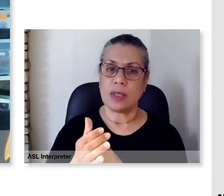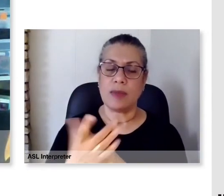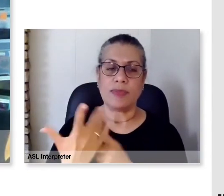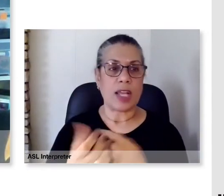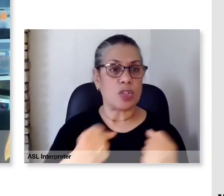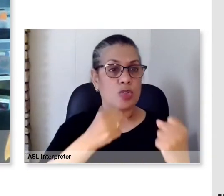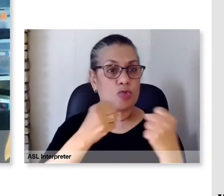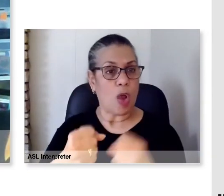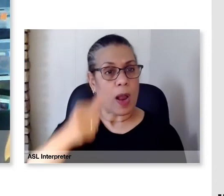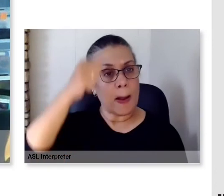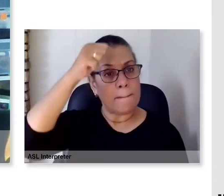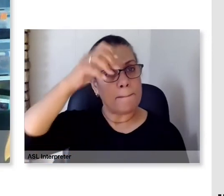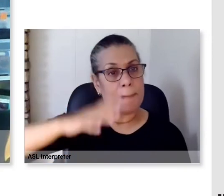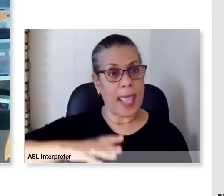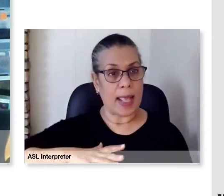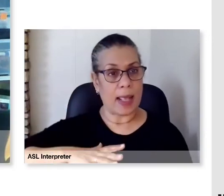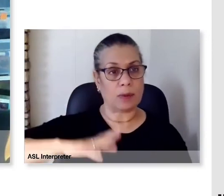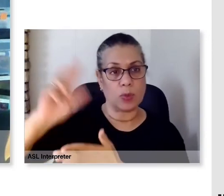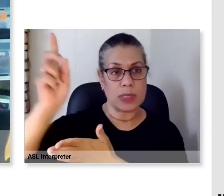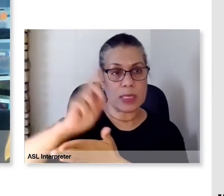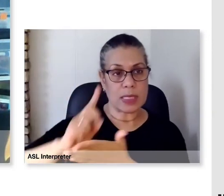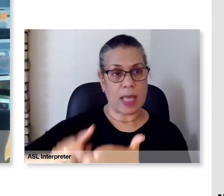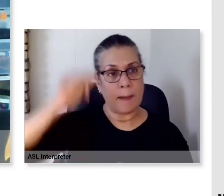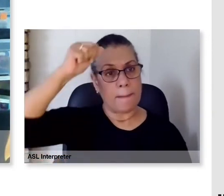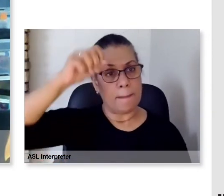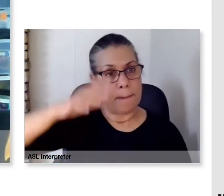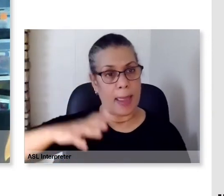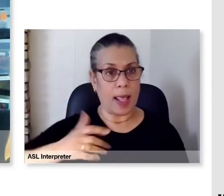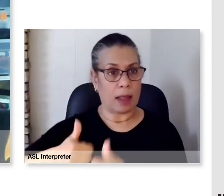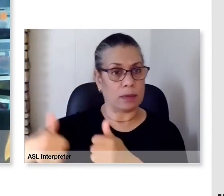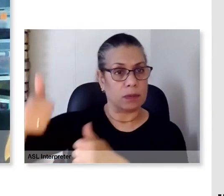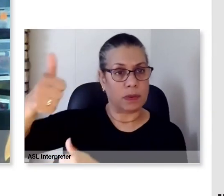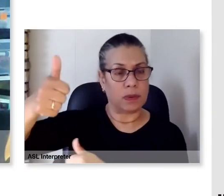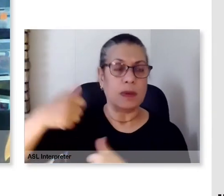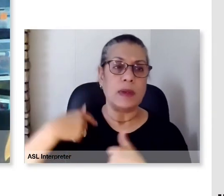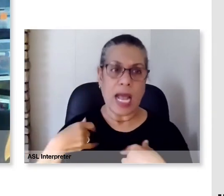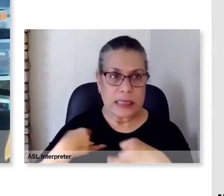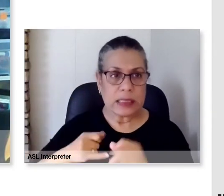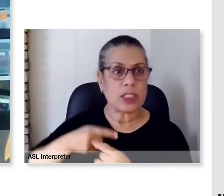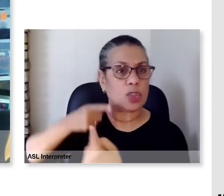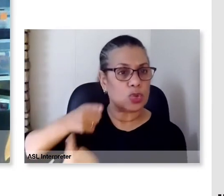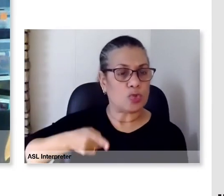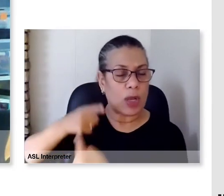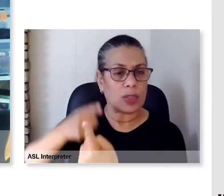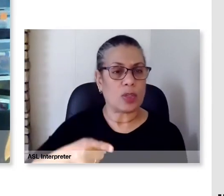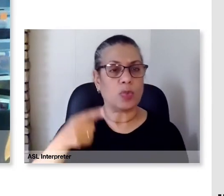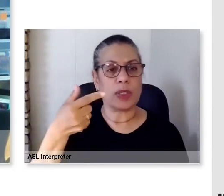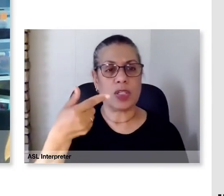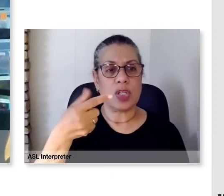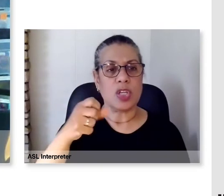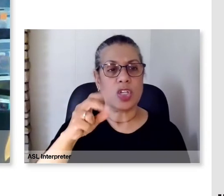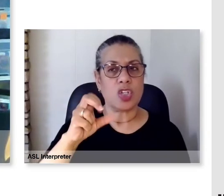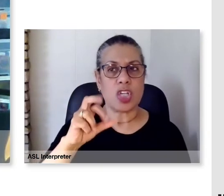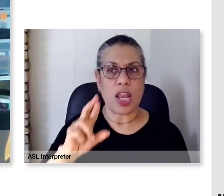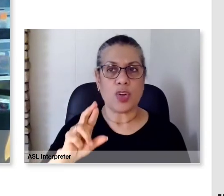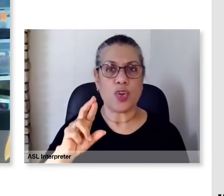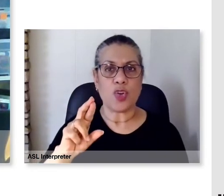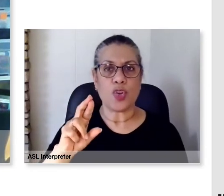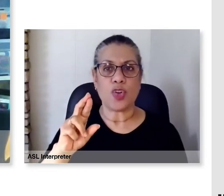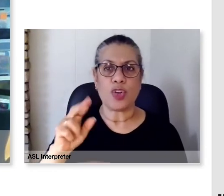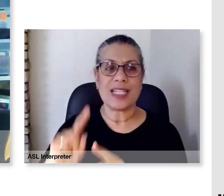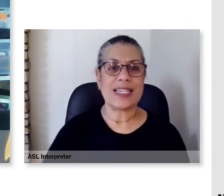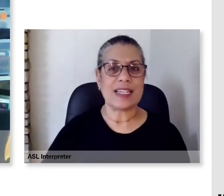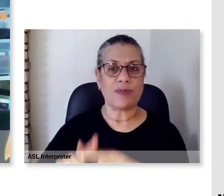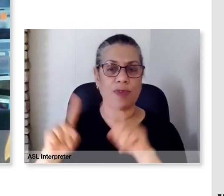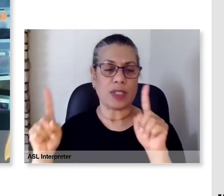dominant, you are still struggling with a lot of sort of these gender binary differences.